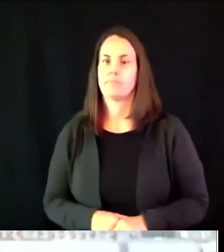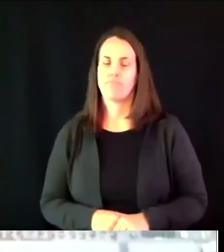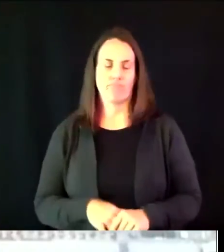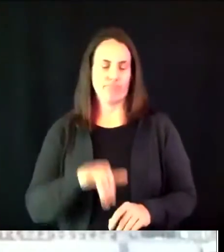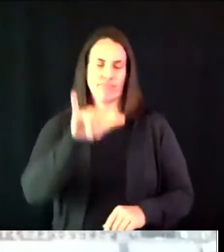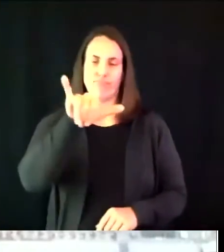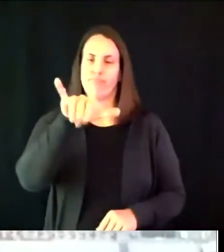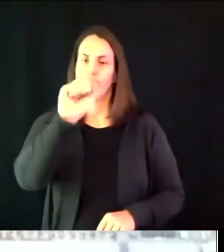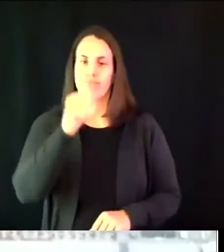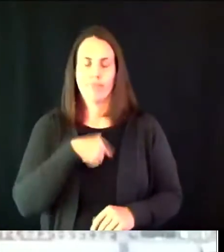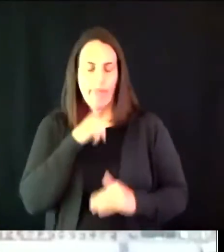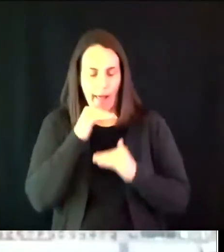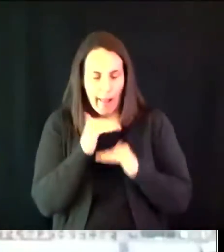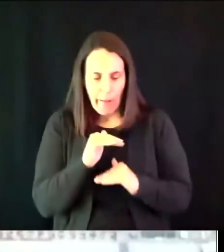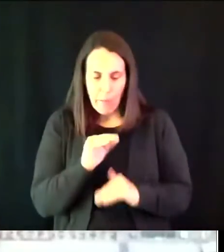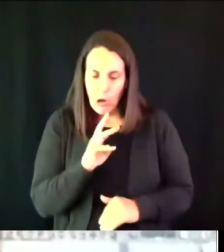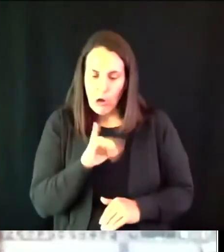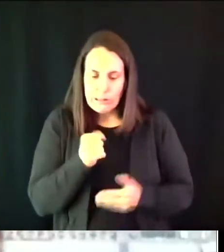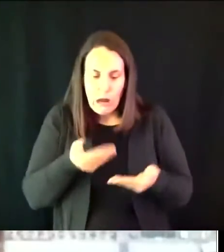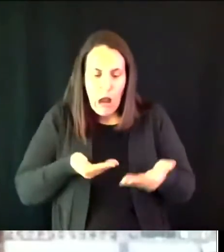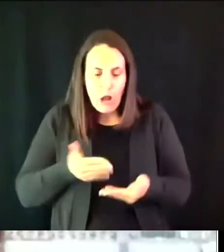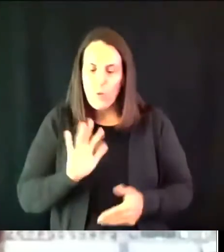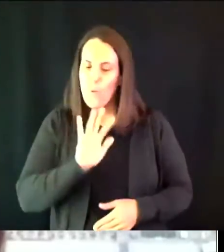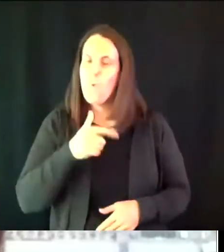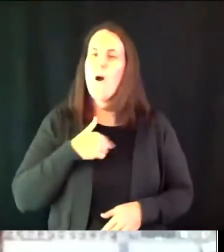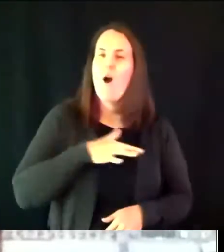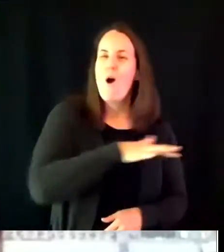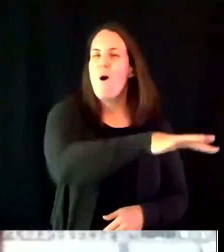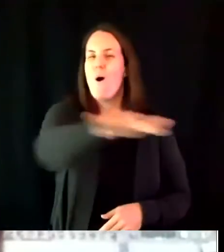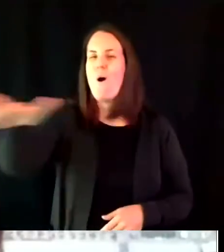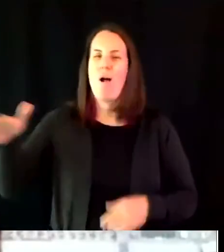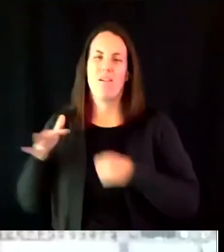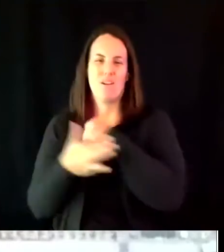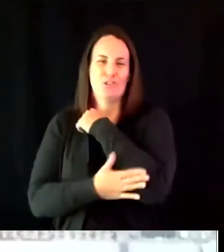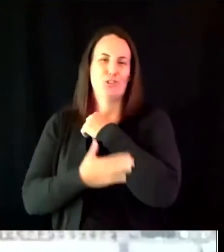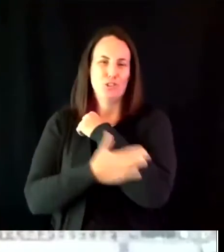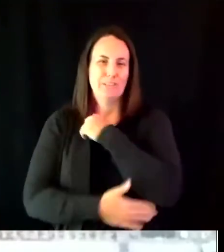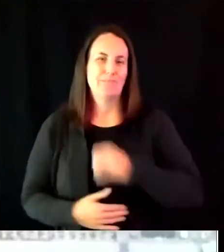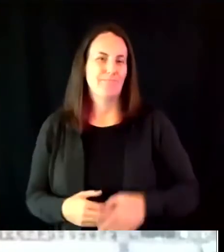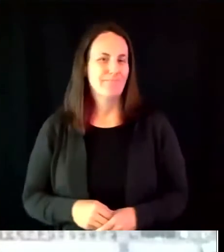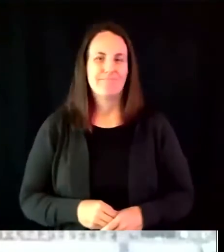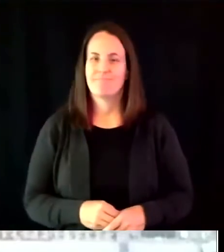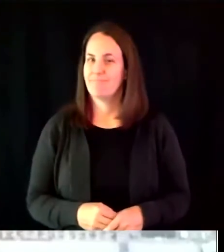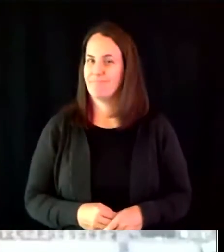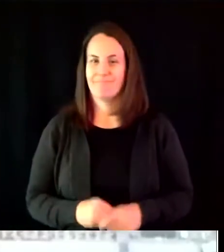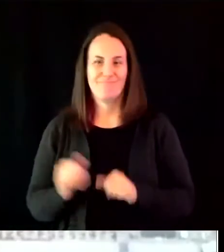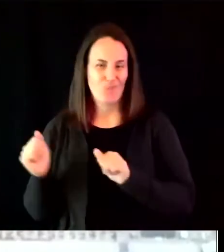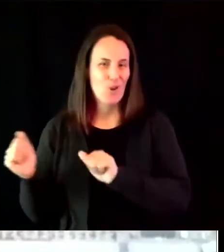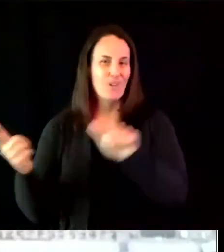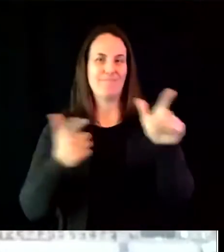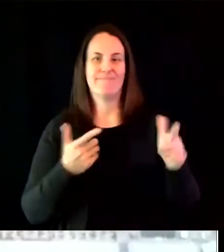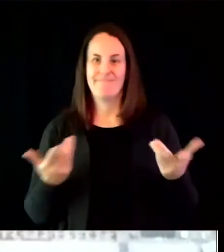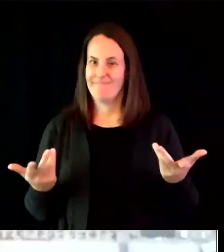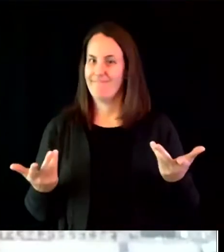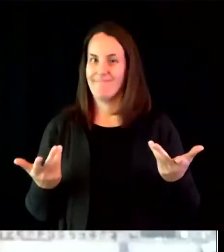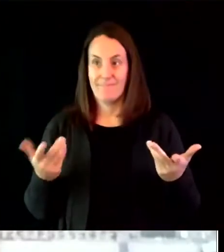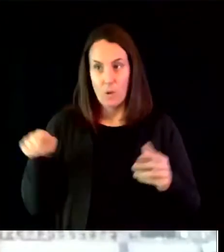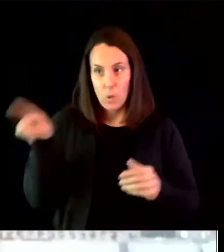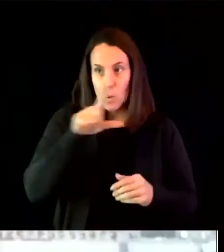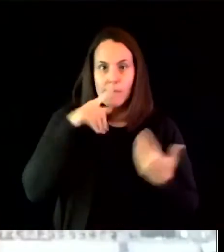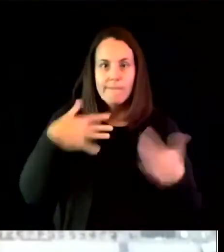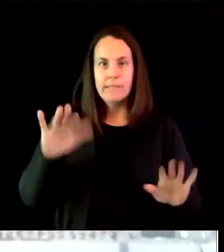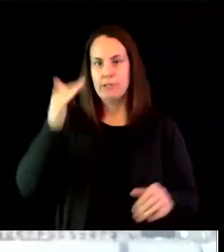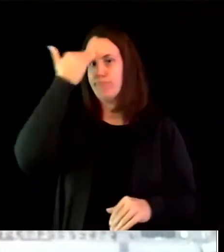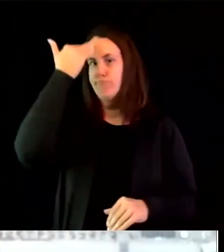experienced in COVID-19 management of care. And we're very, very grateful that they heard the